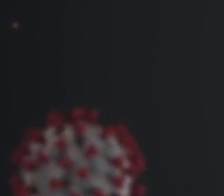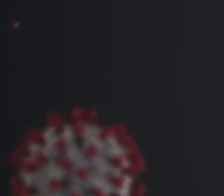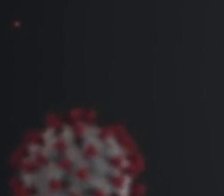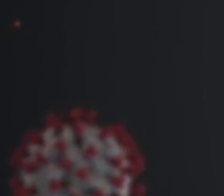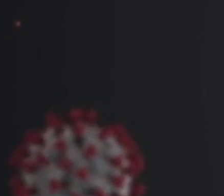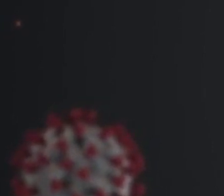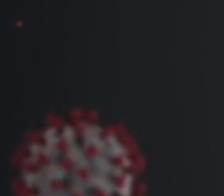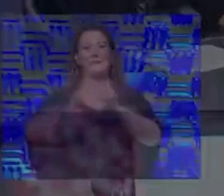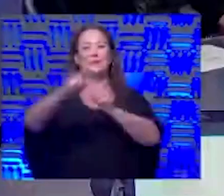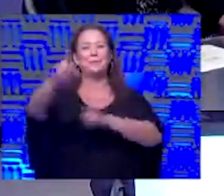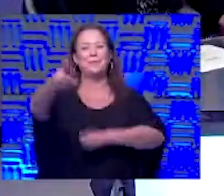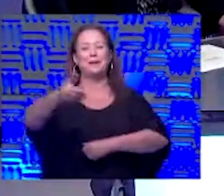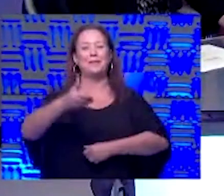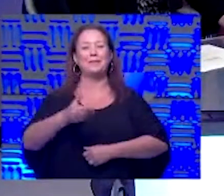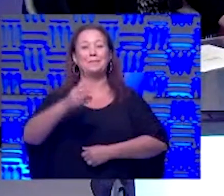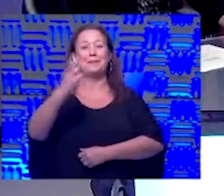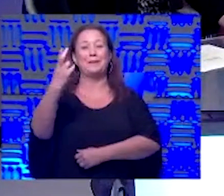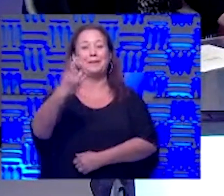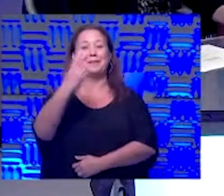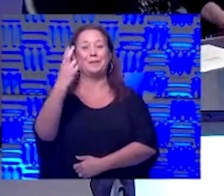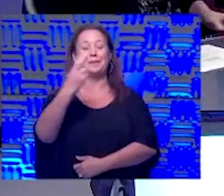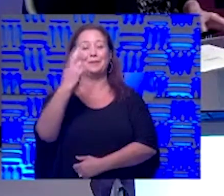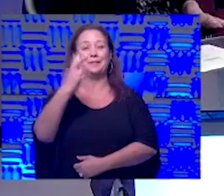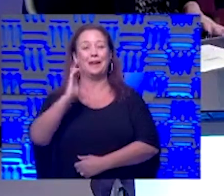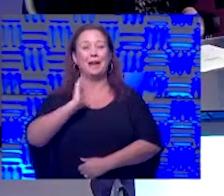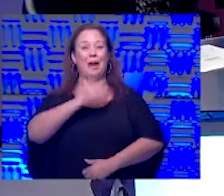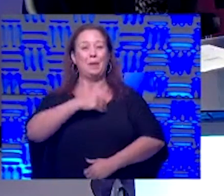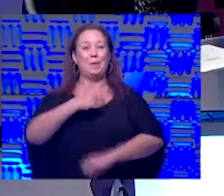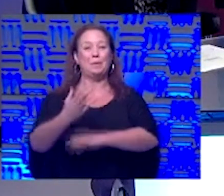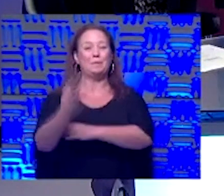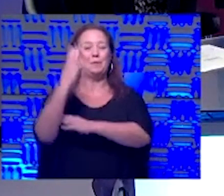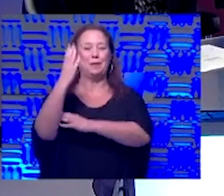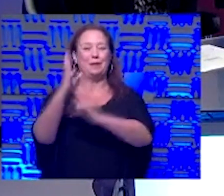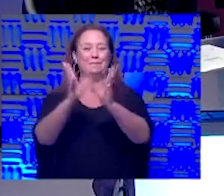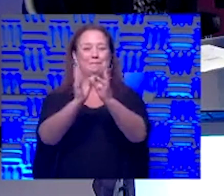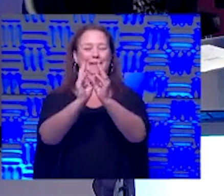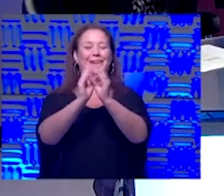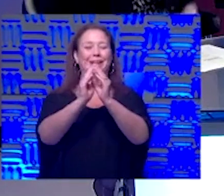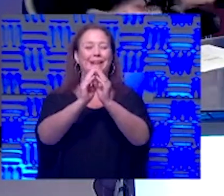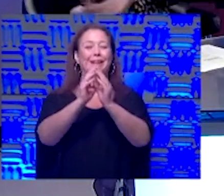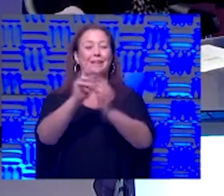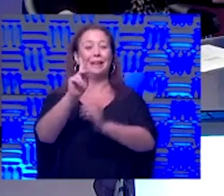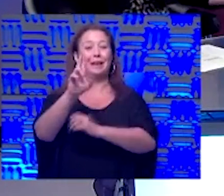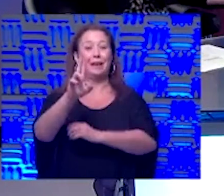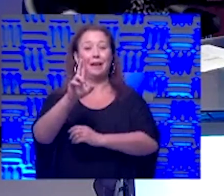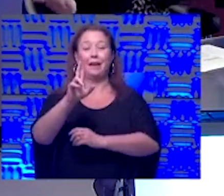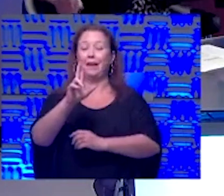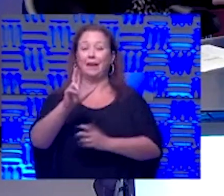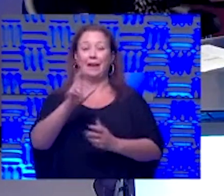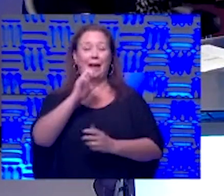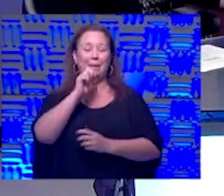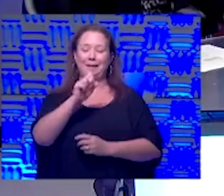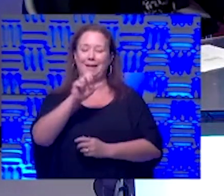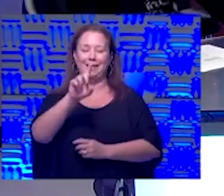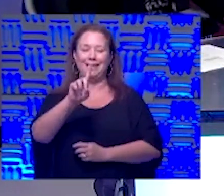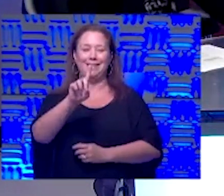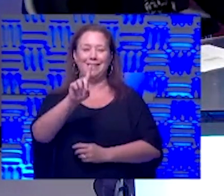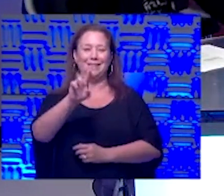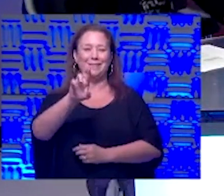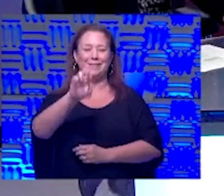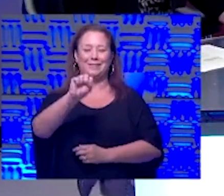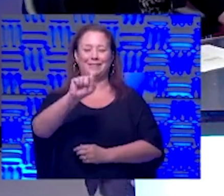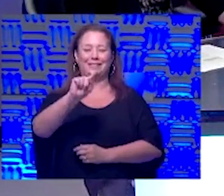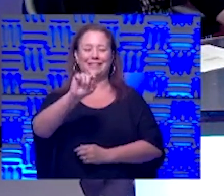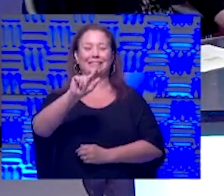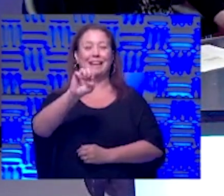Good morning, everyone. Welcome in on this Thursday to our morning media briefing. You may notice I am not Dr. Steve Stites. I